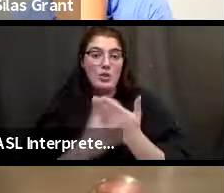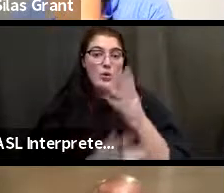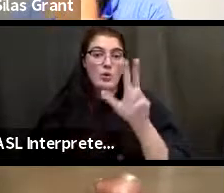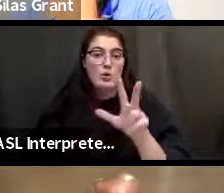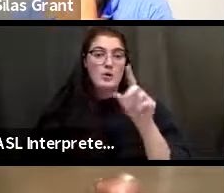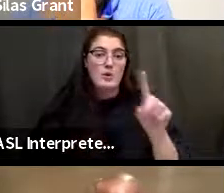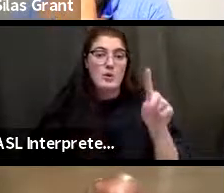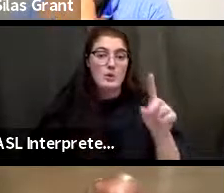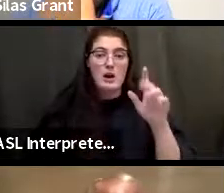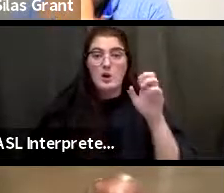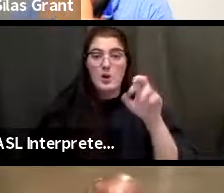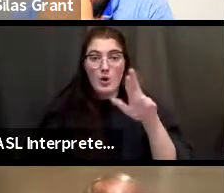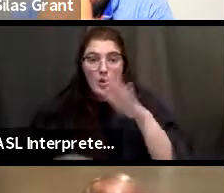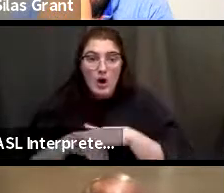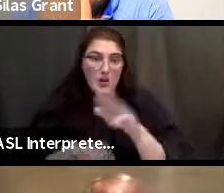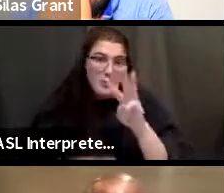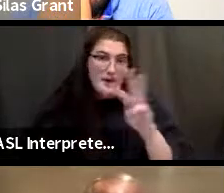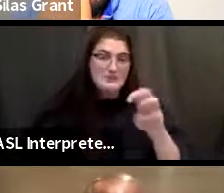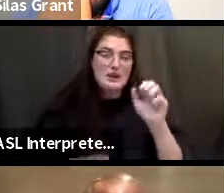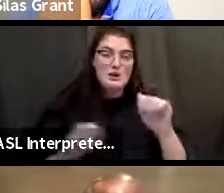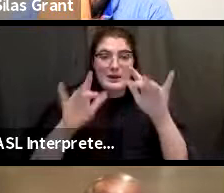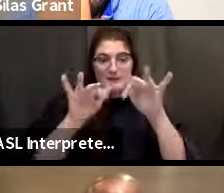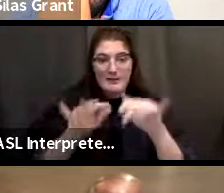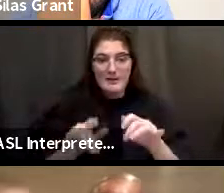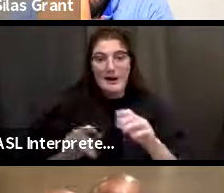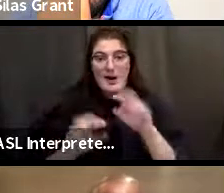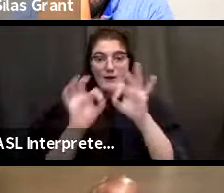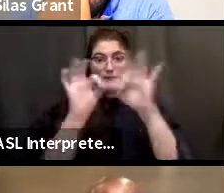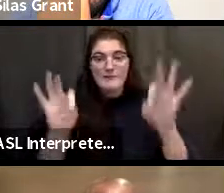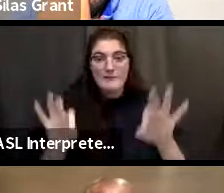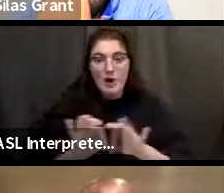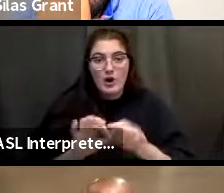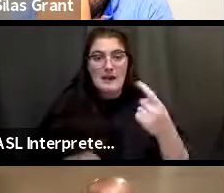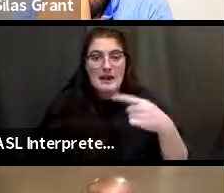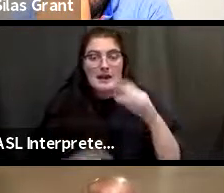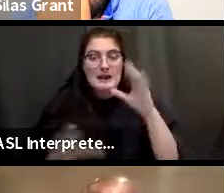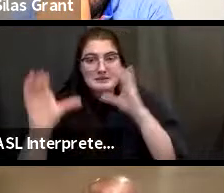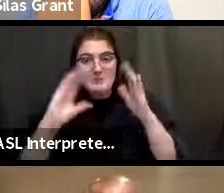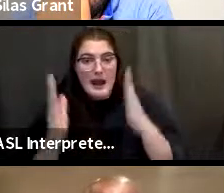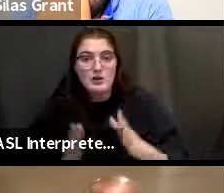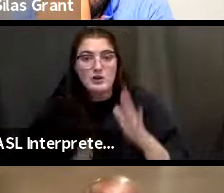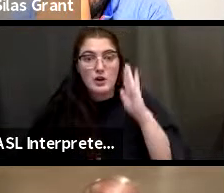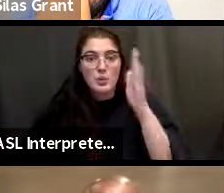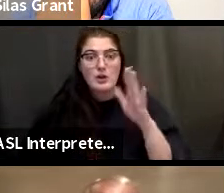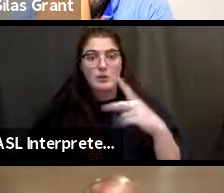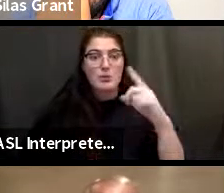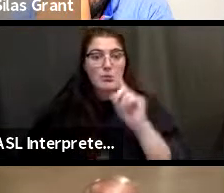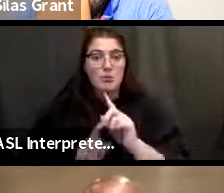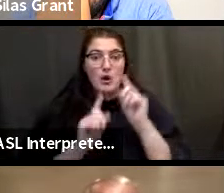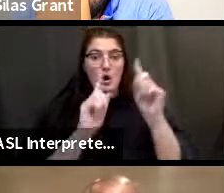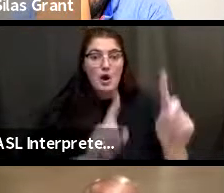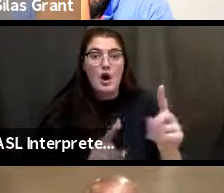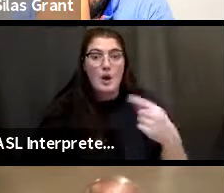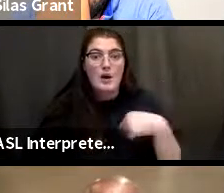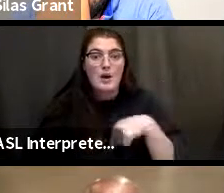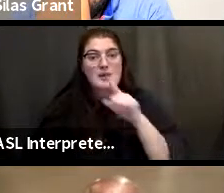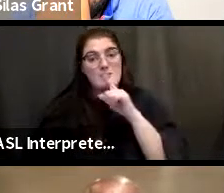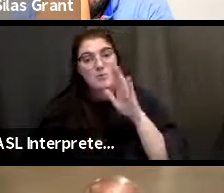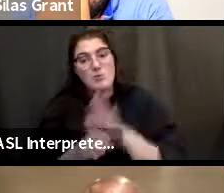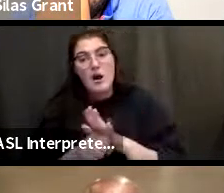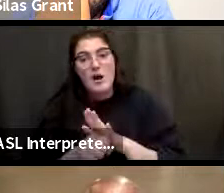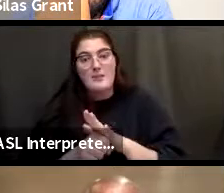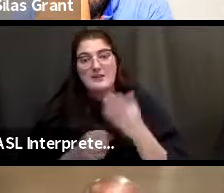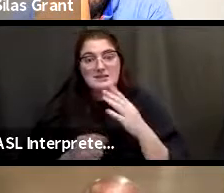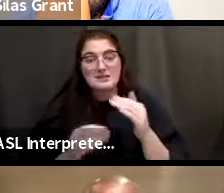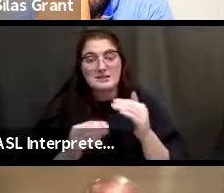website. You can fill out a form and an inspector will go out. In fact, we promise a service level of